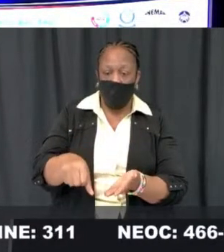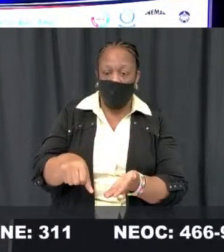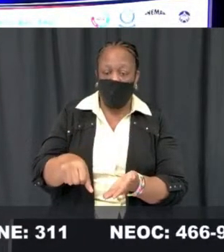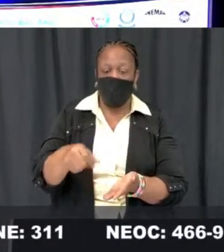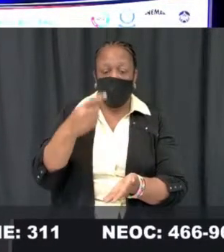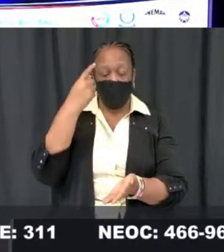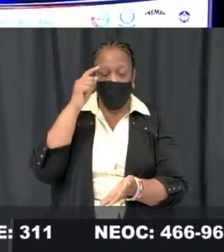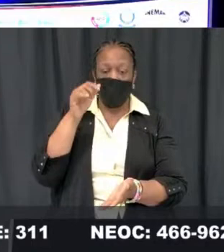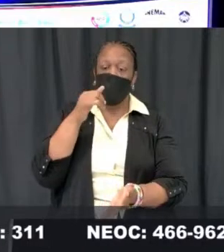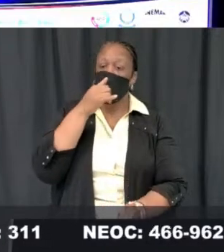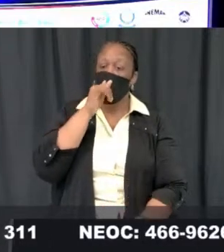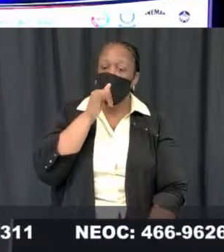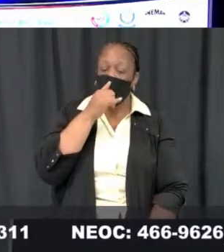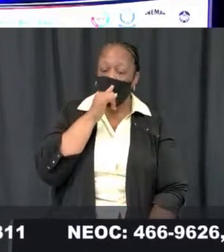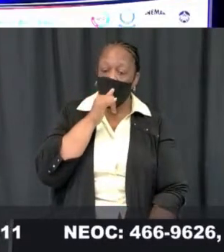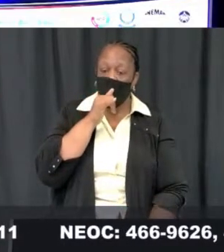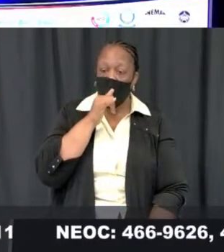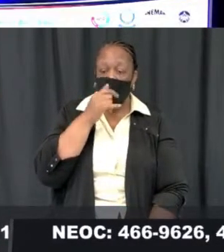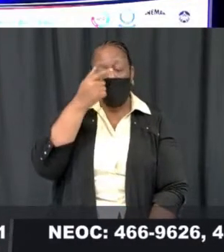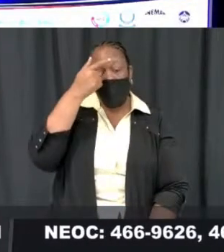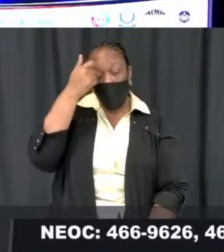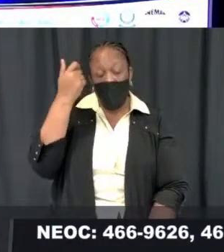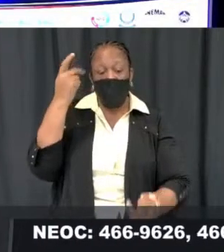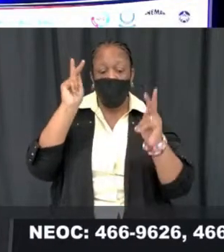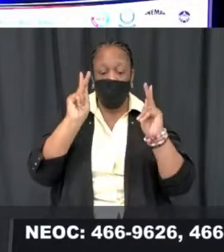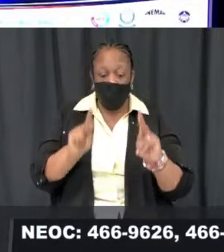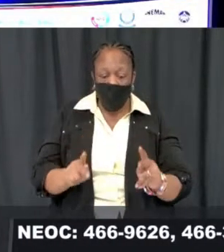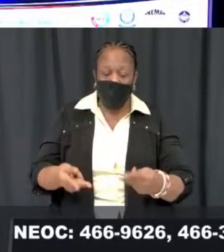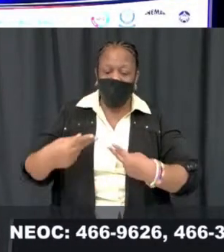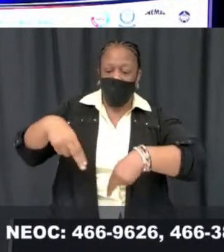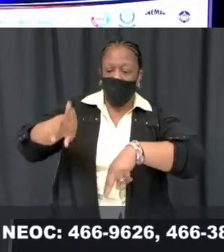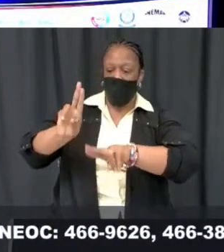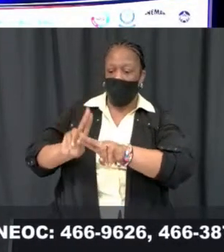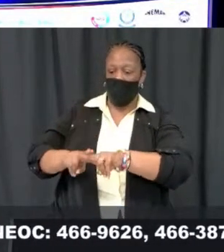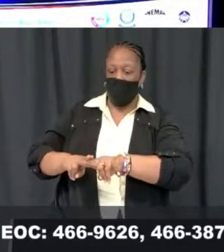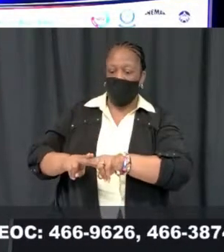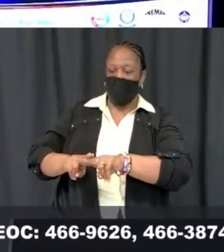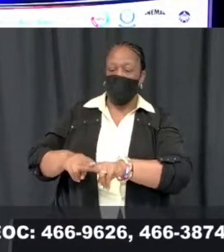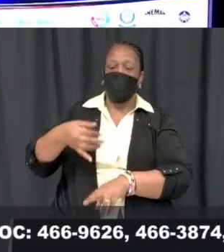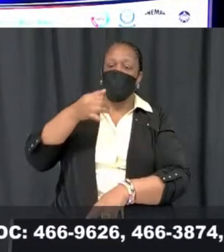the gatherings at these establishments for socialization.